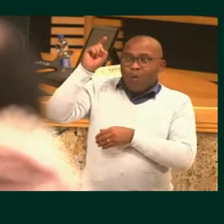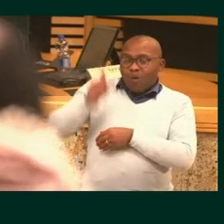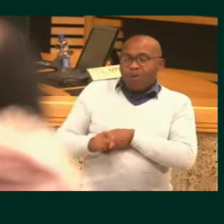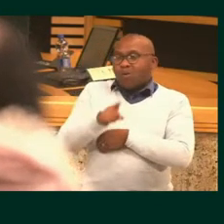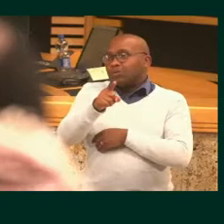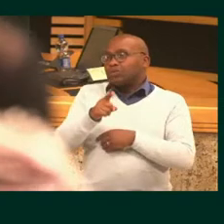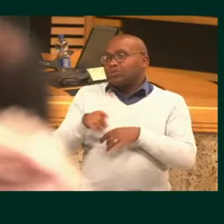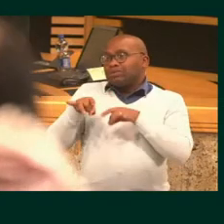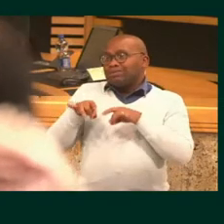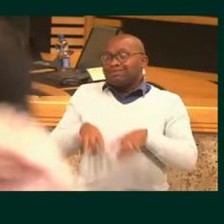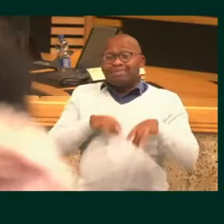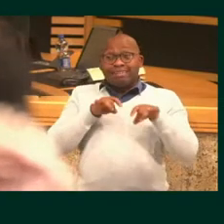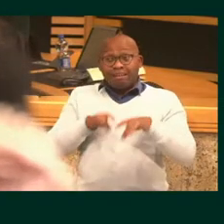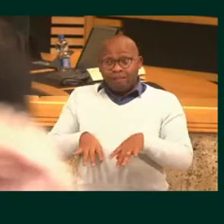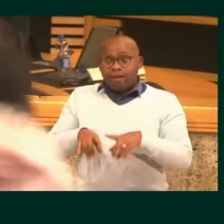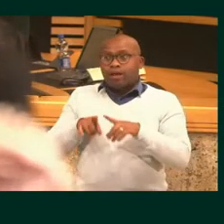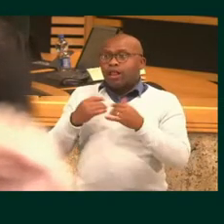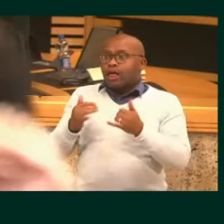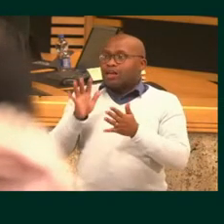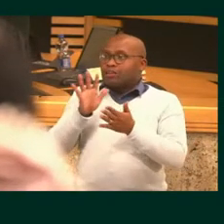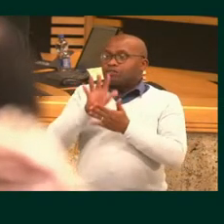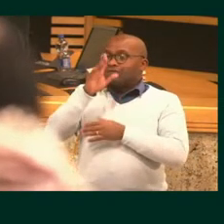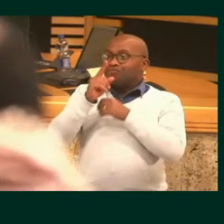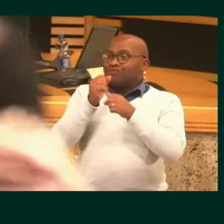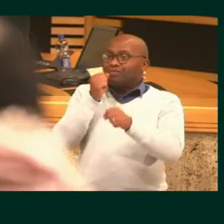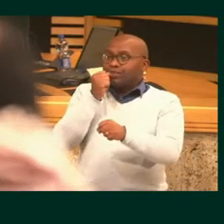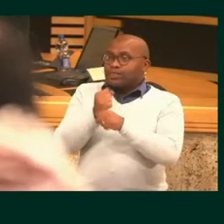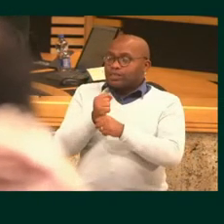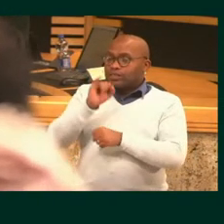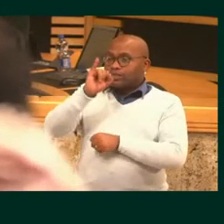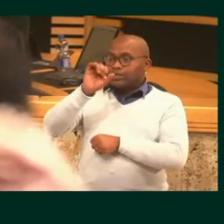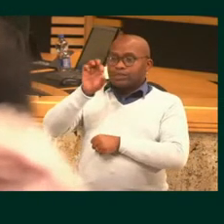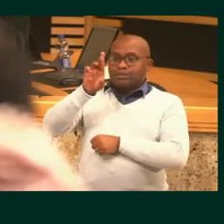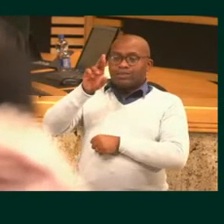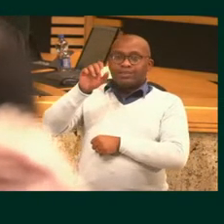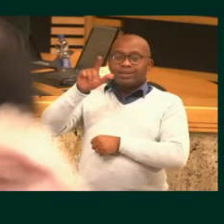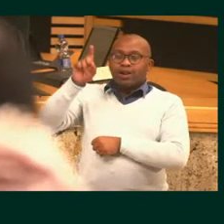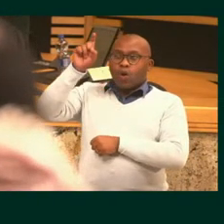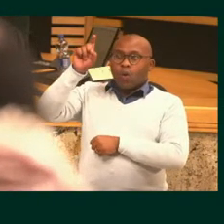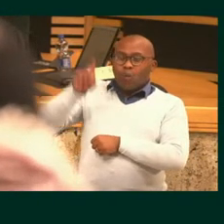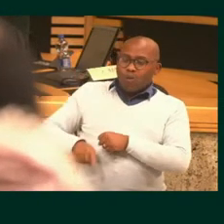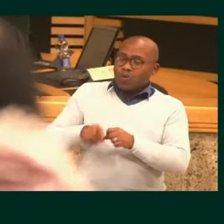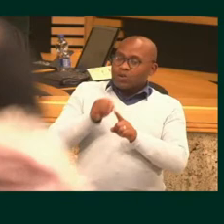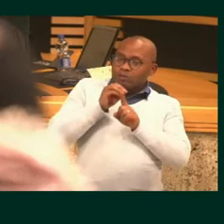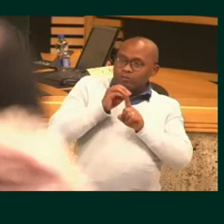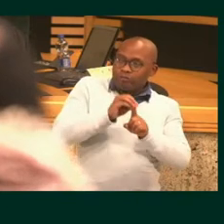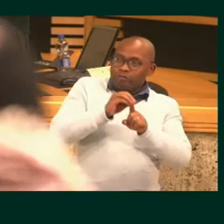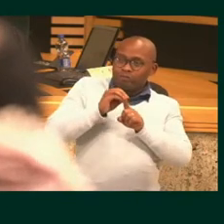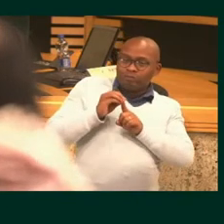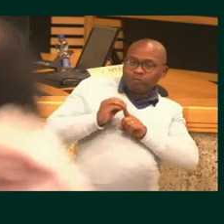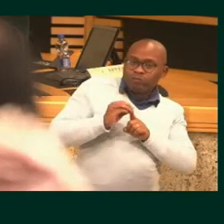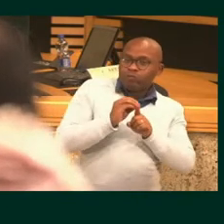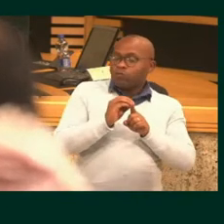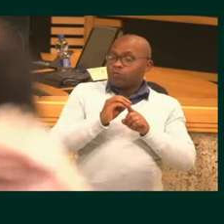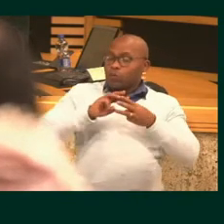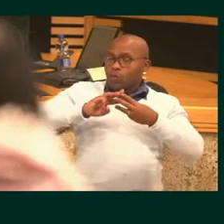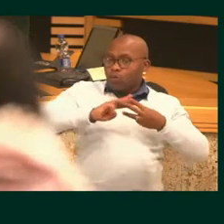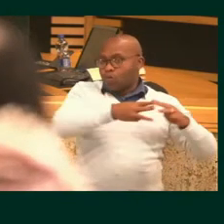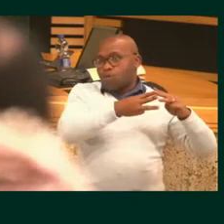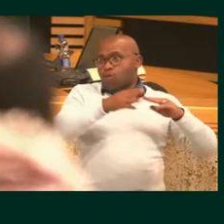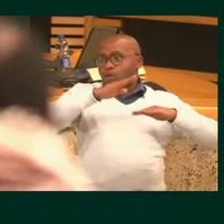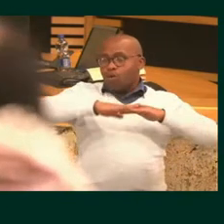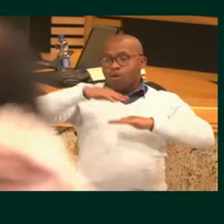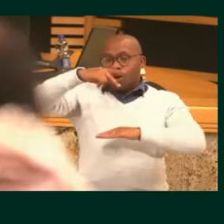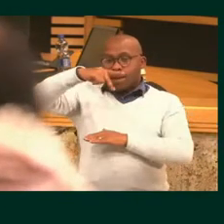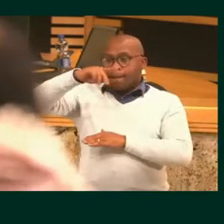locate annexation of Palestinian land bombing of Palestinian towns desecration of Palestinian